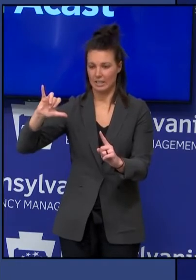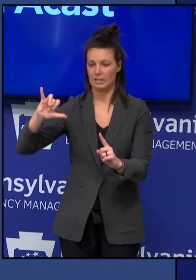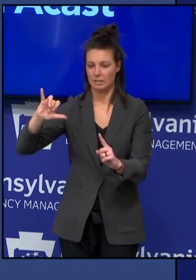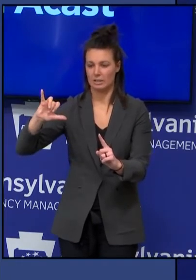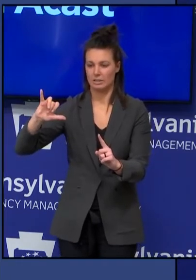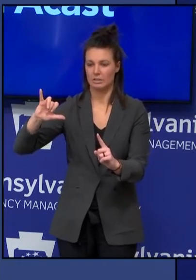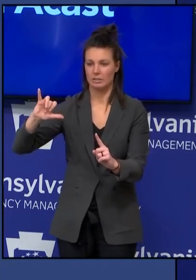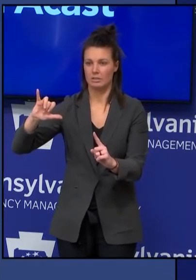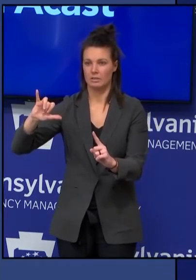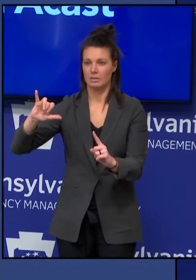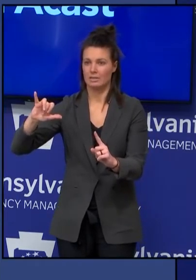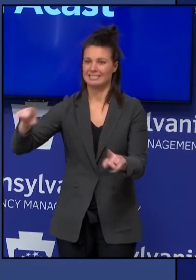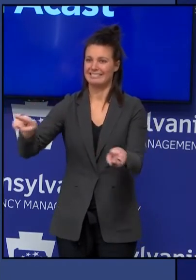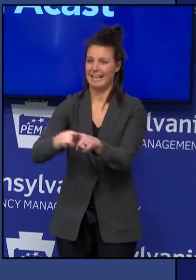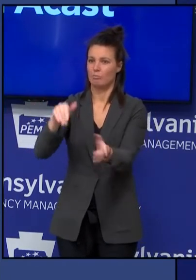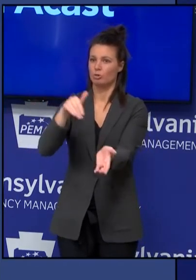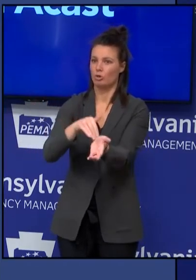received your first dose.